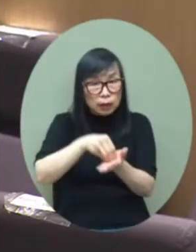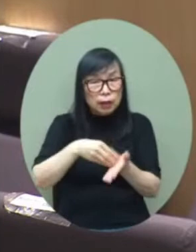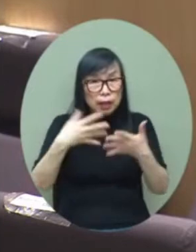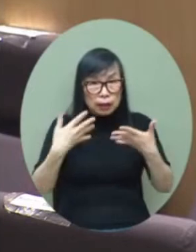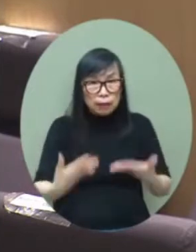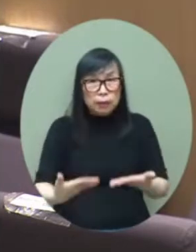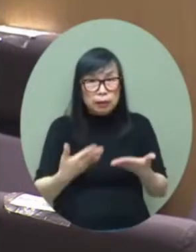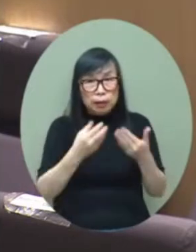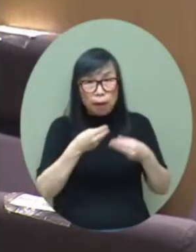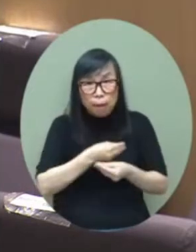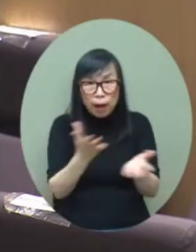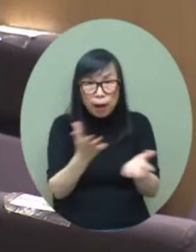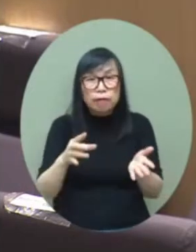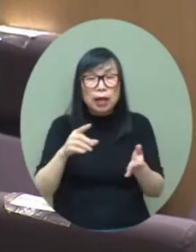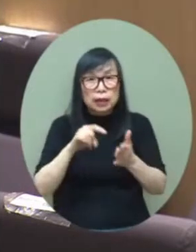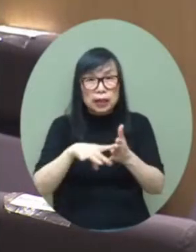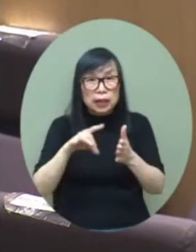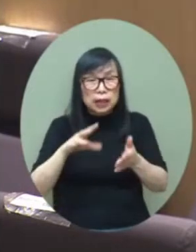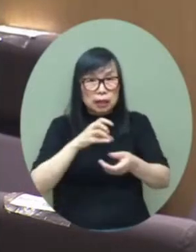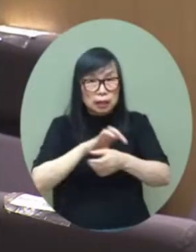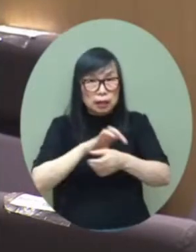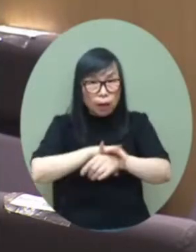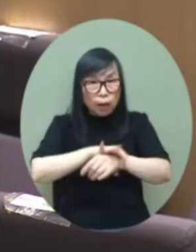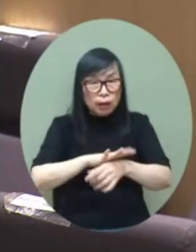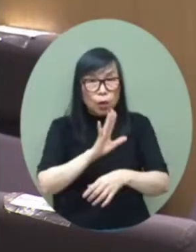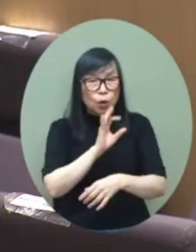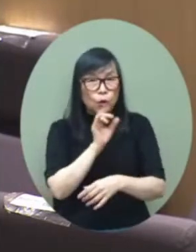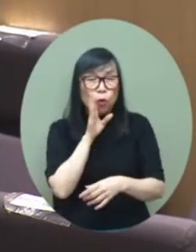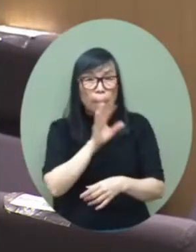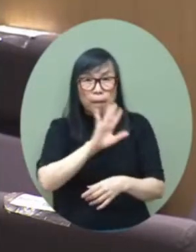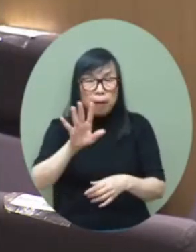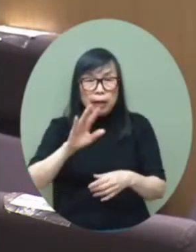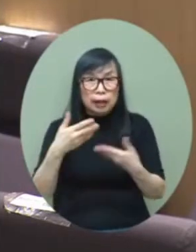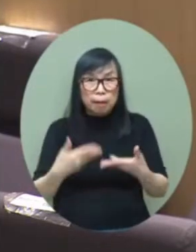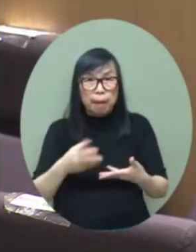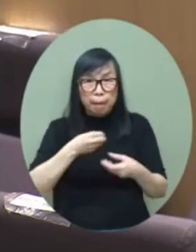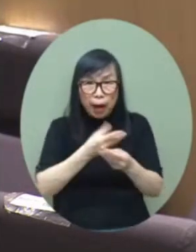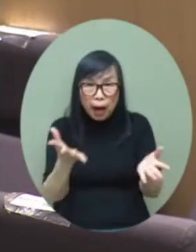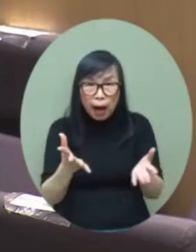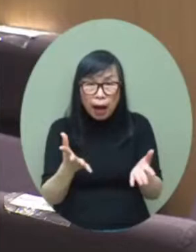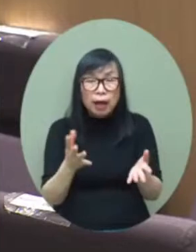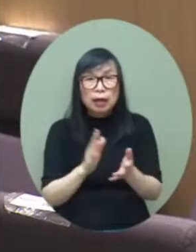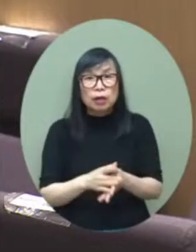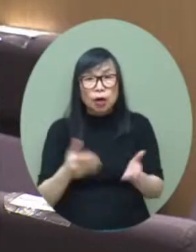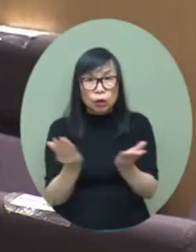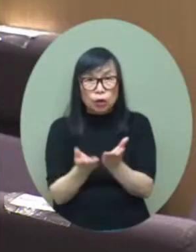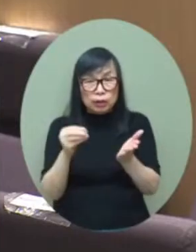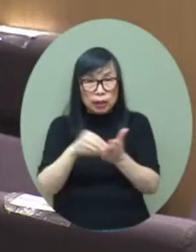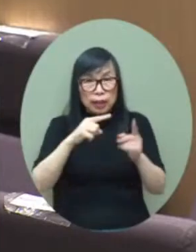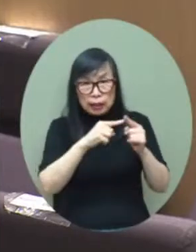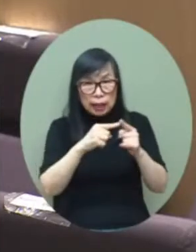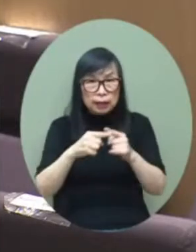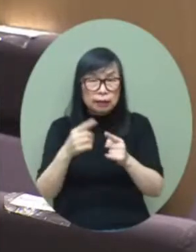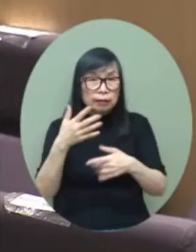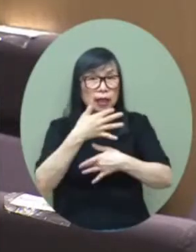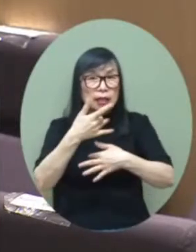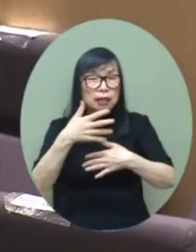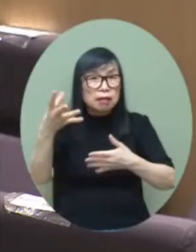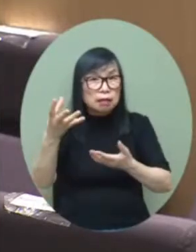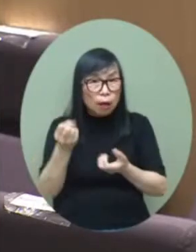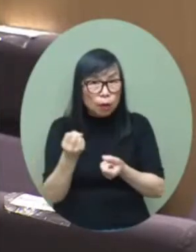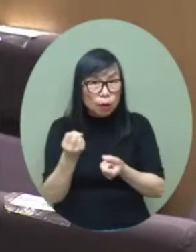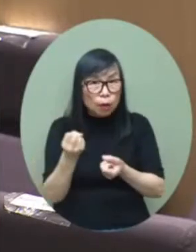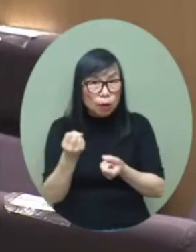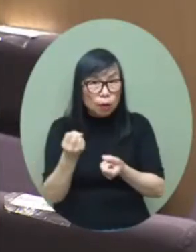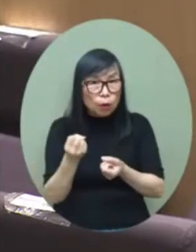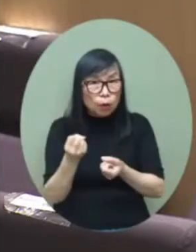For those who declare their infection, will they be given the wristband? And if not,